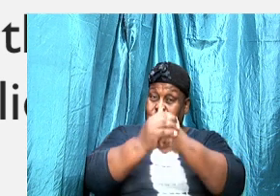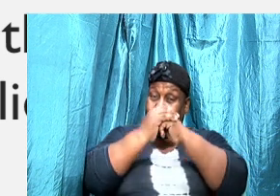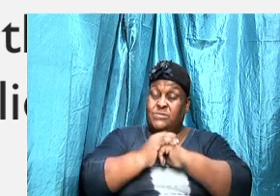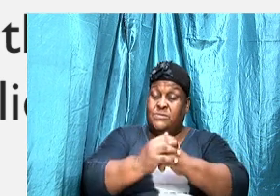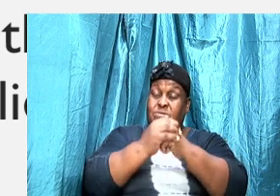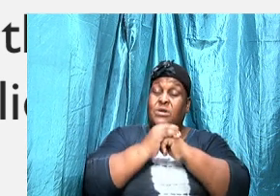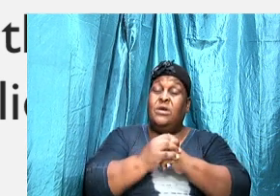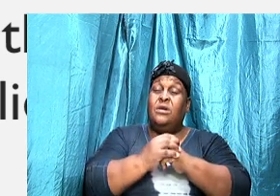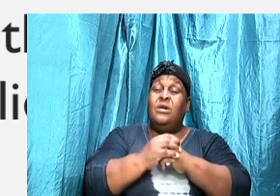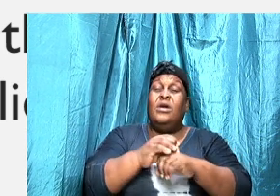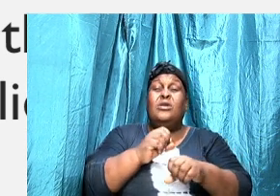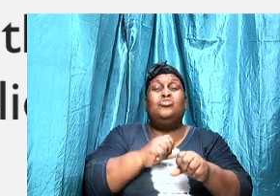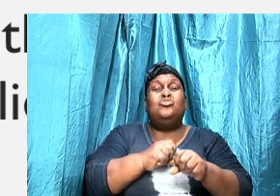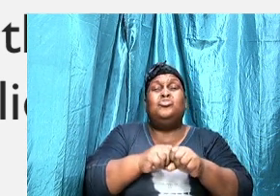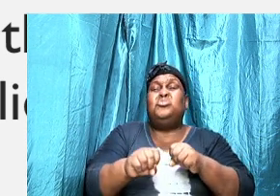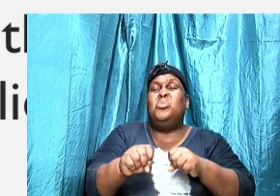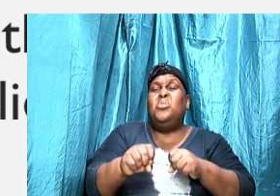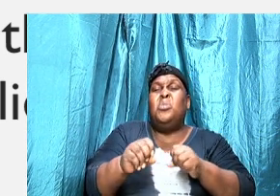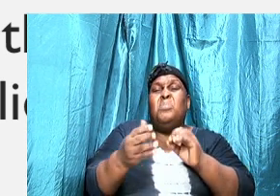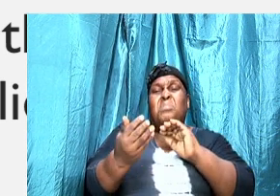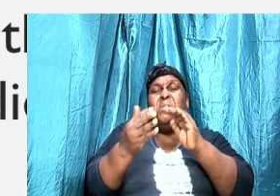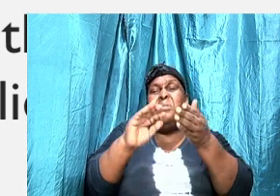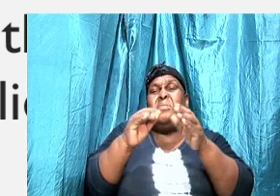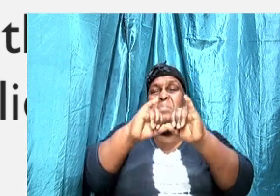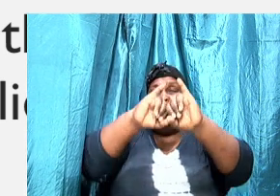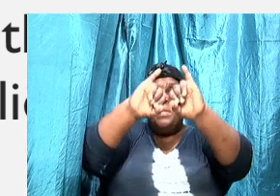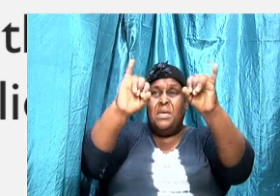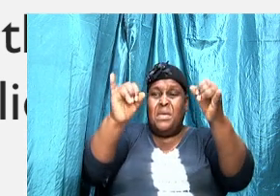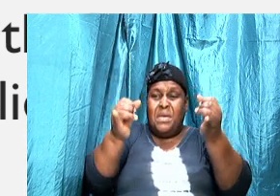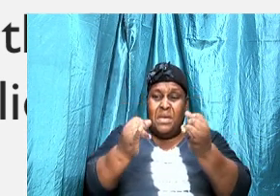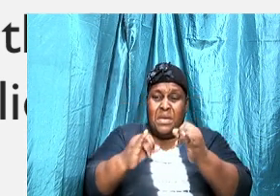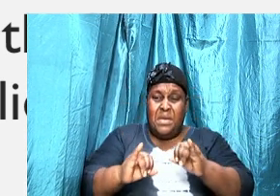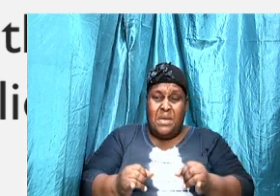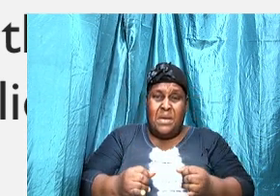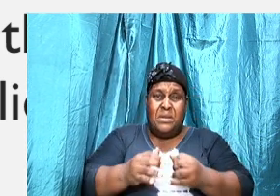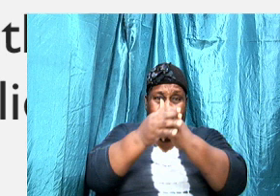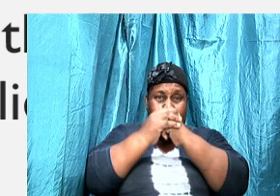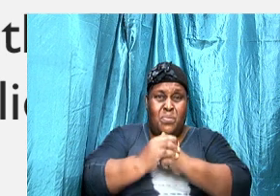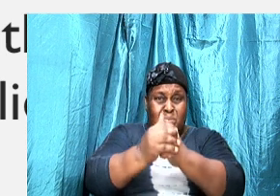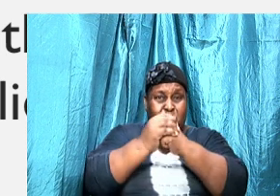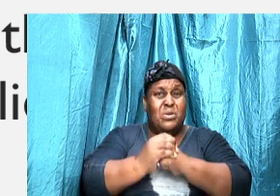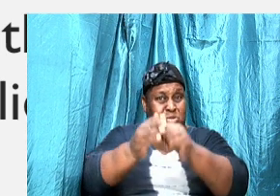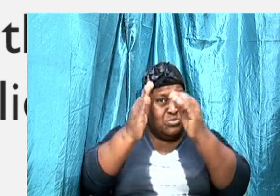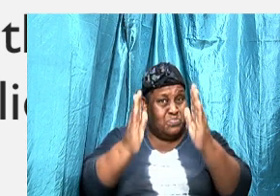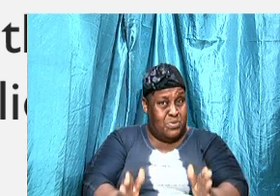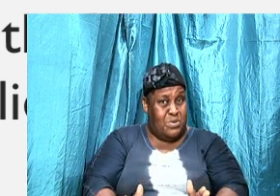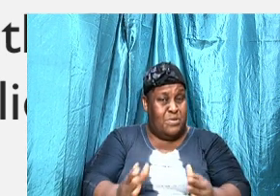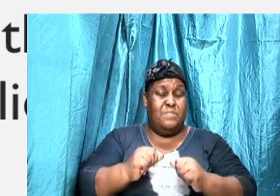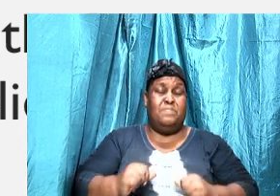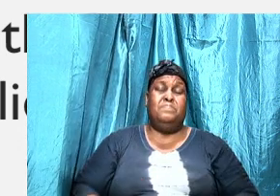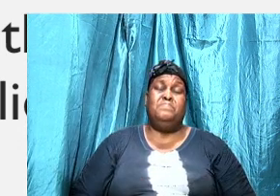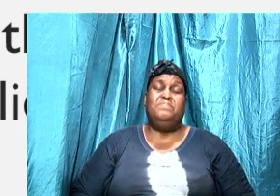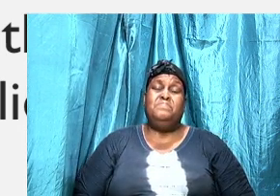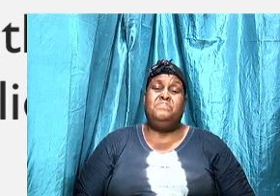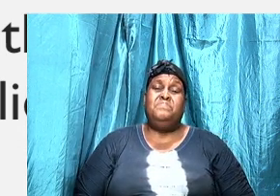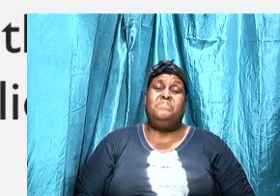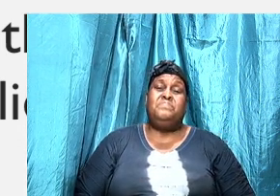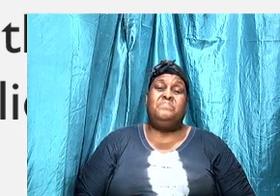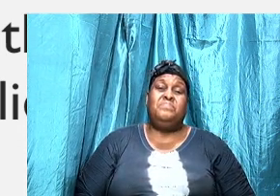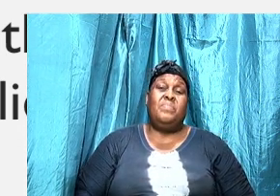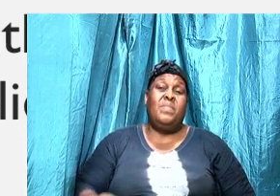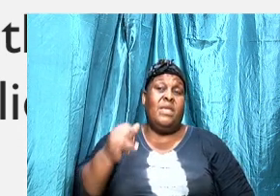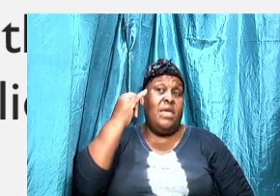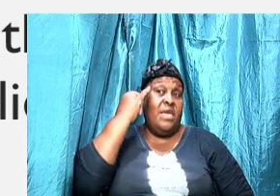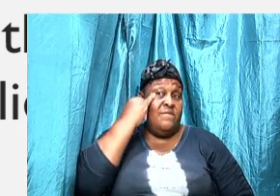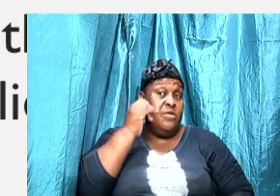And so they became idol worshipper, as it were. The scripture went on to say, if we do not receive